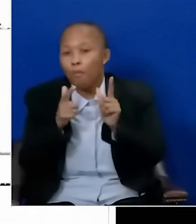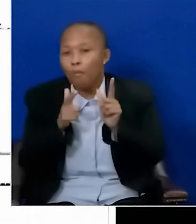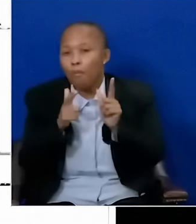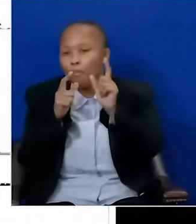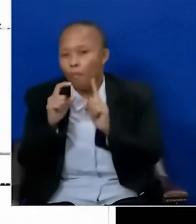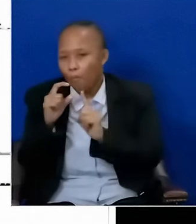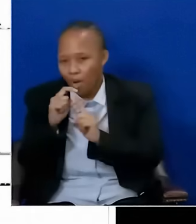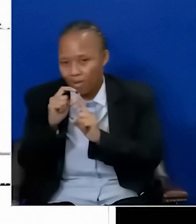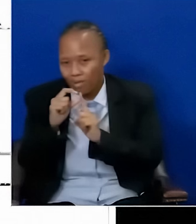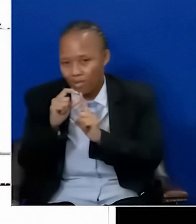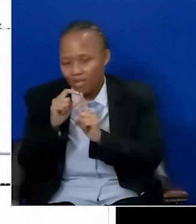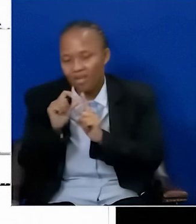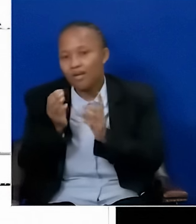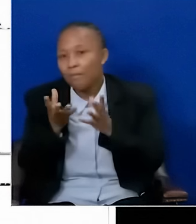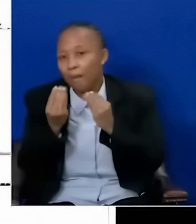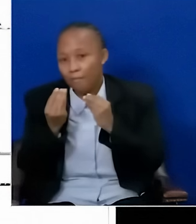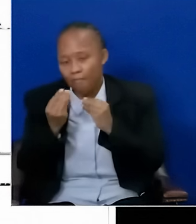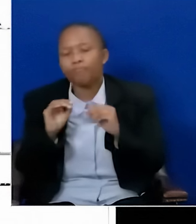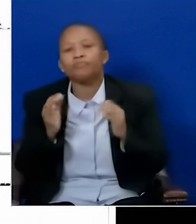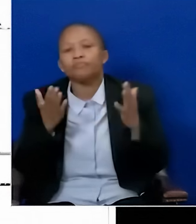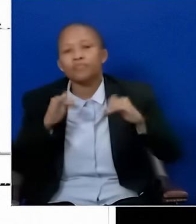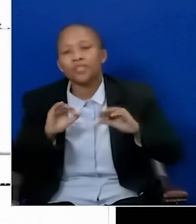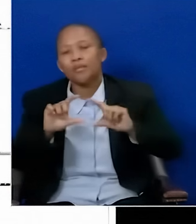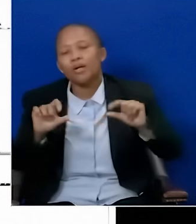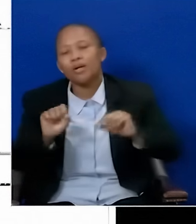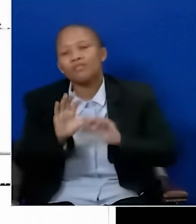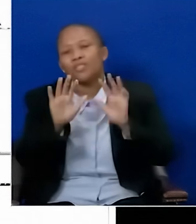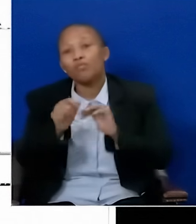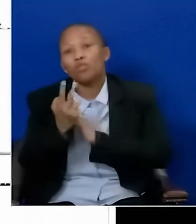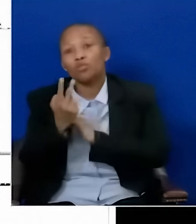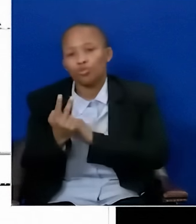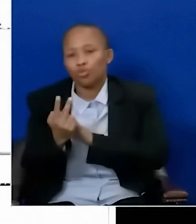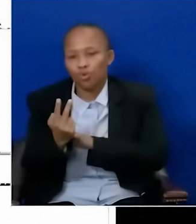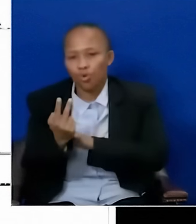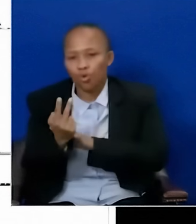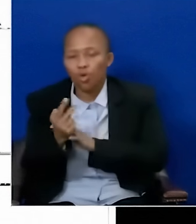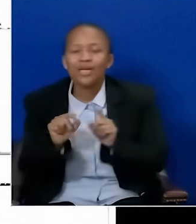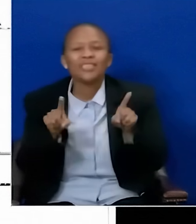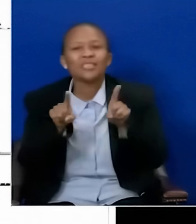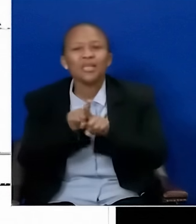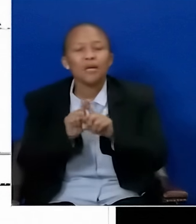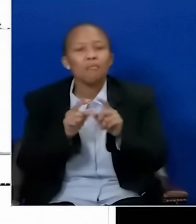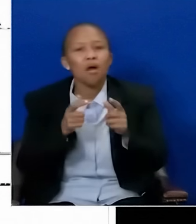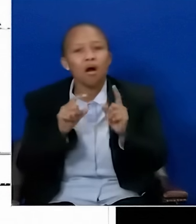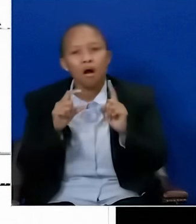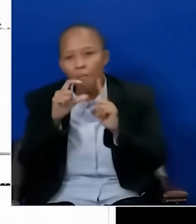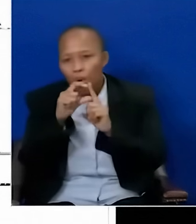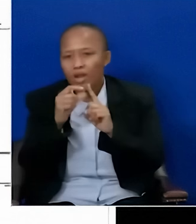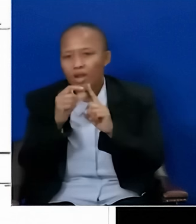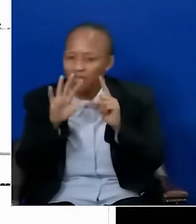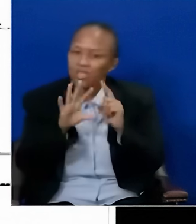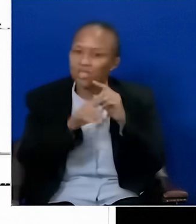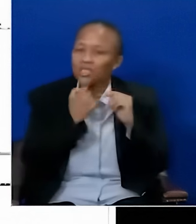In paragraph 10.2, the same bullets mentioned in paragraph 3.4 as the